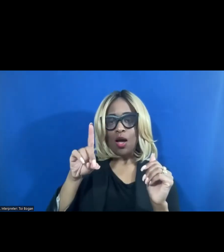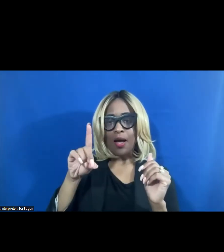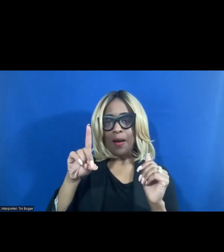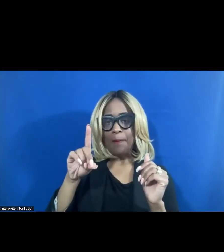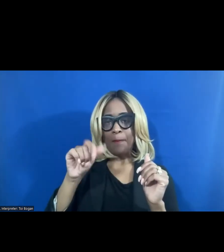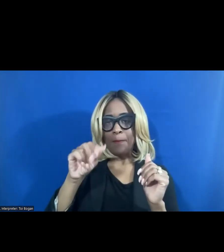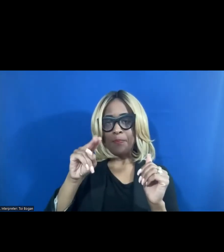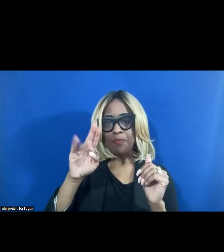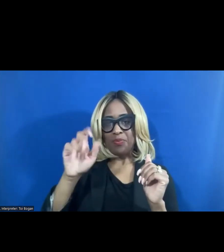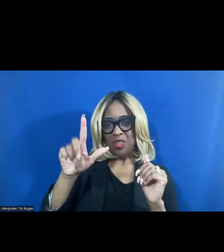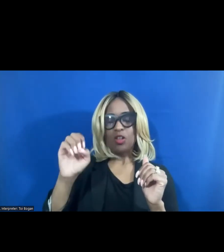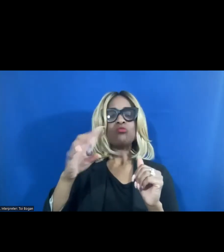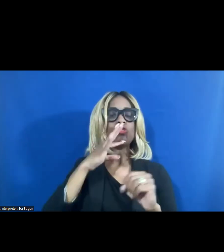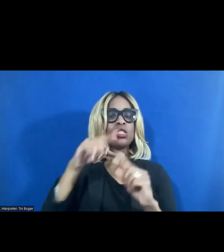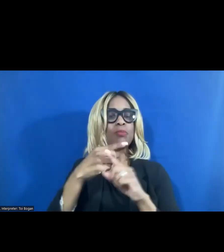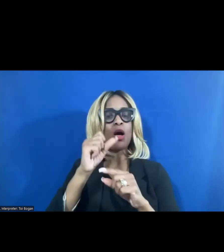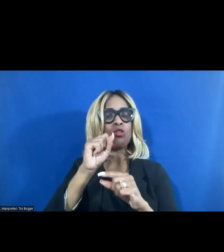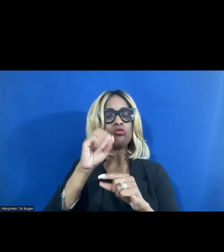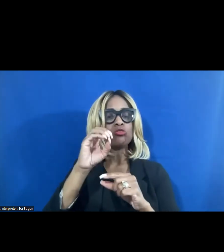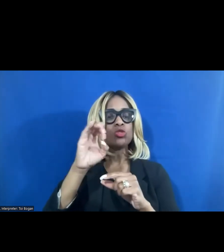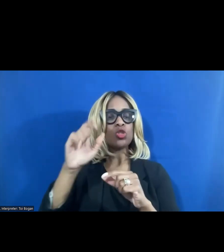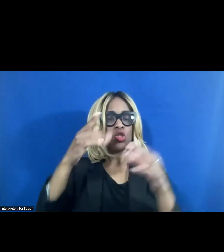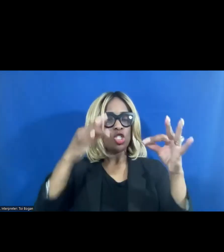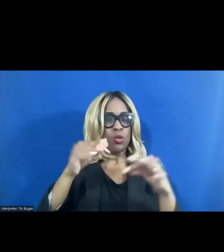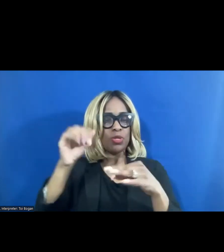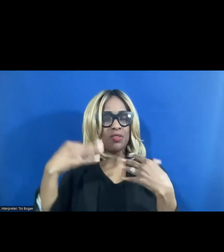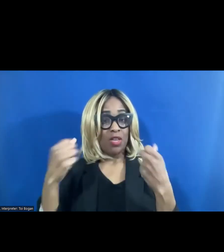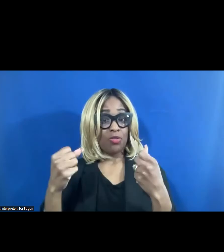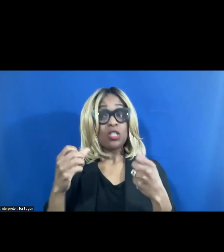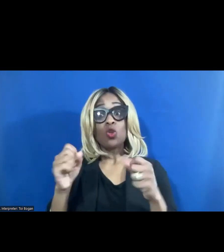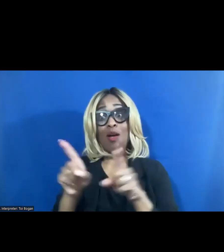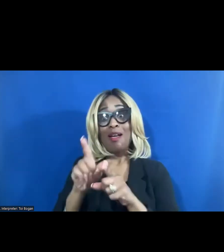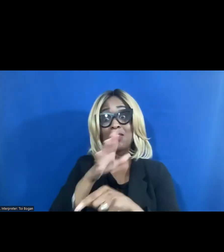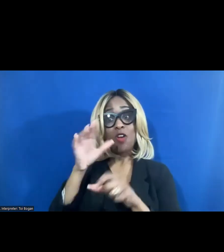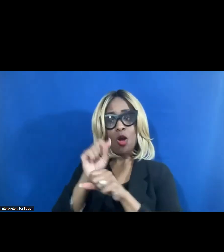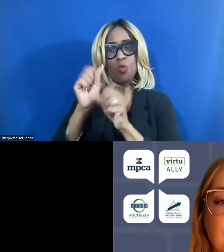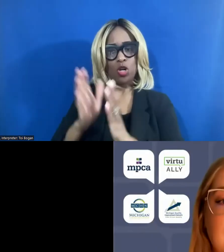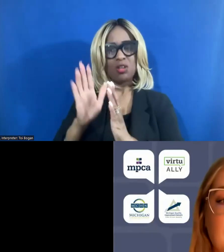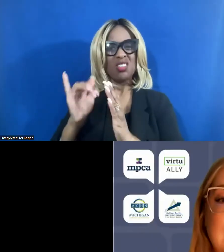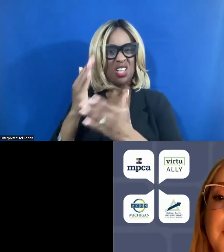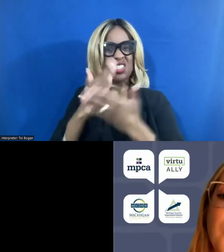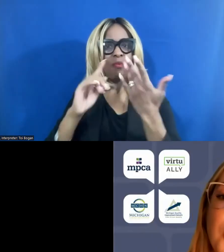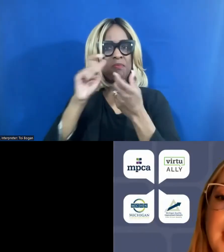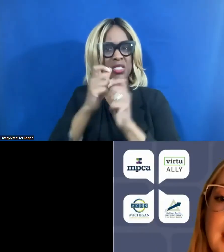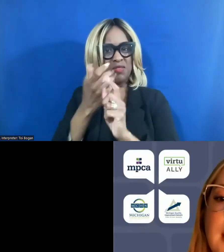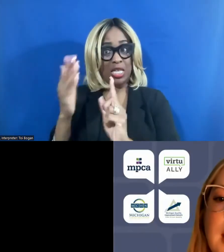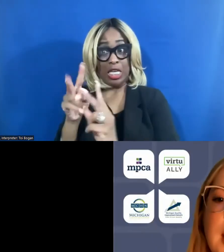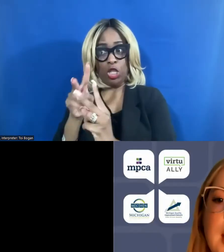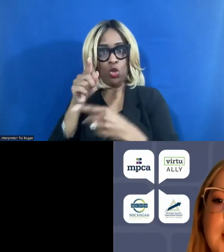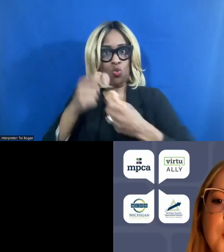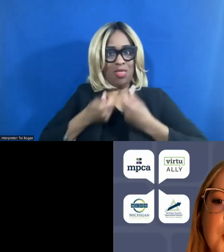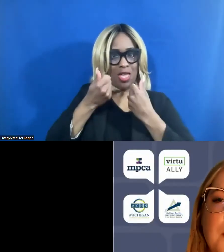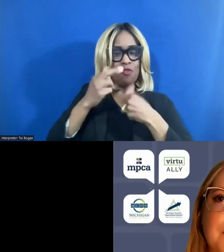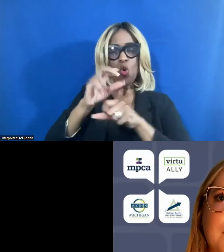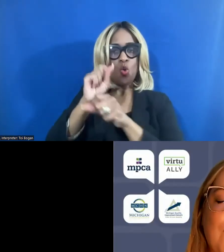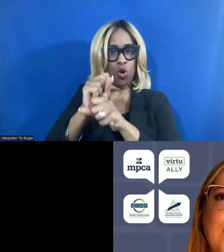social determinants of health. Well, as farm workers, these are some of the specific conditions that you're either living or working in.